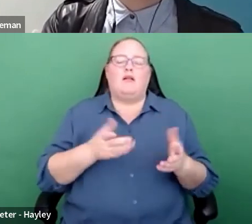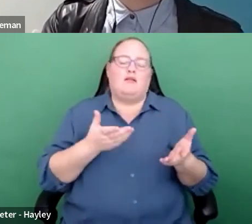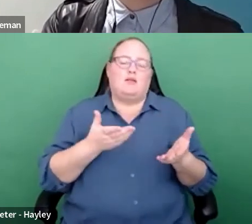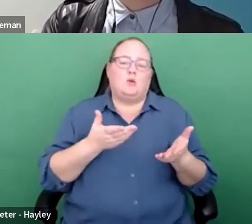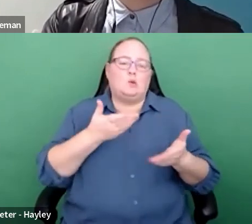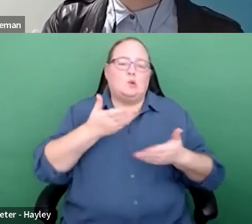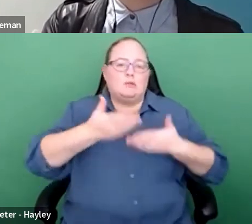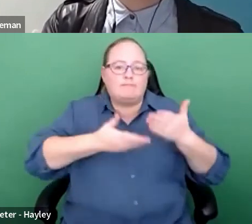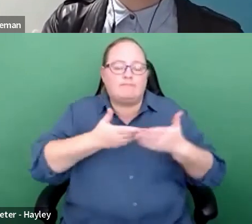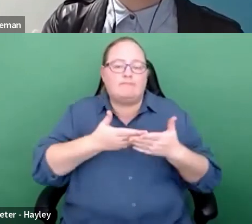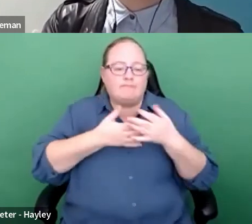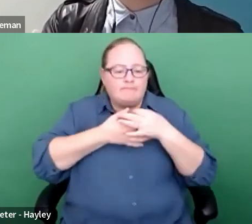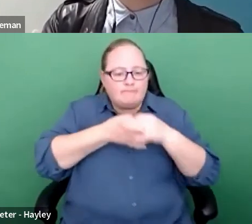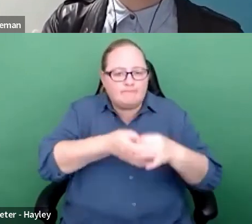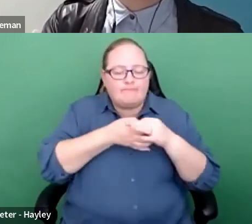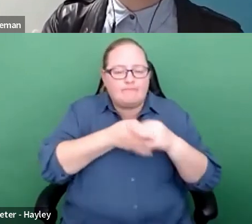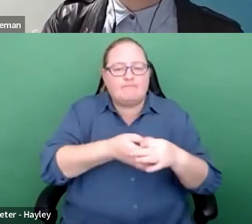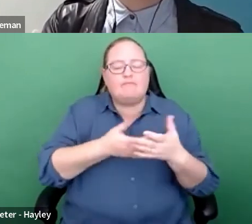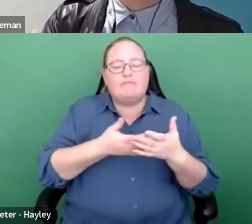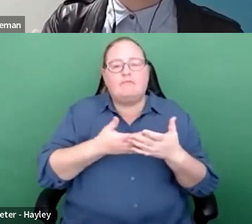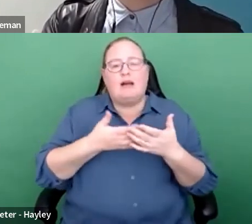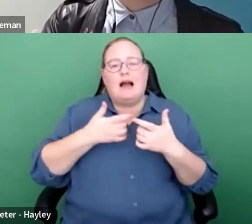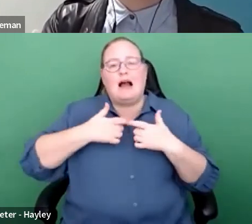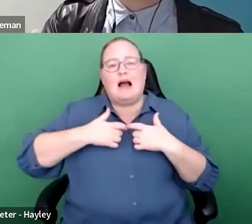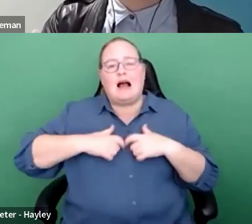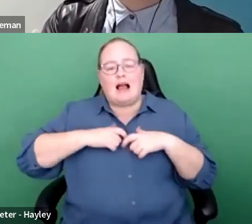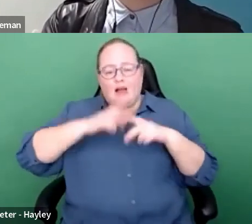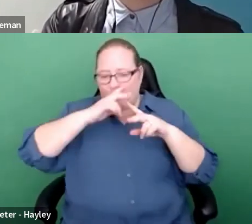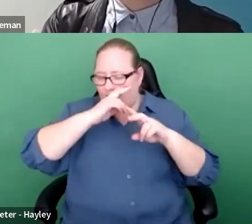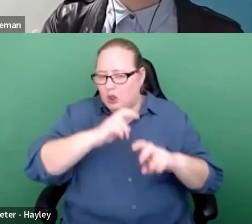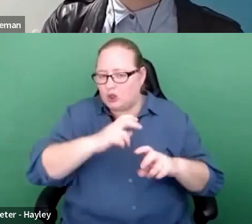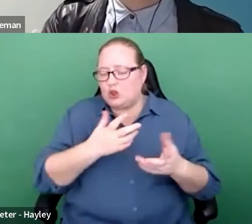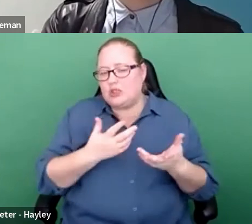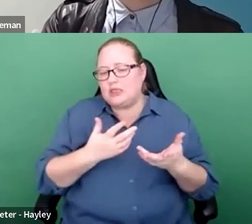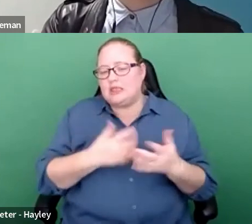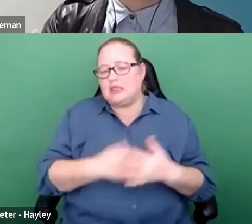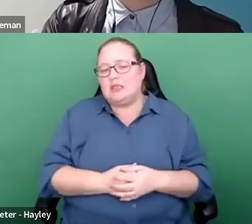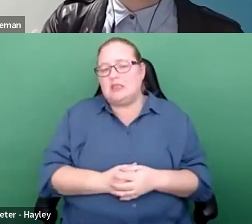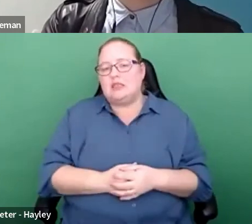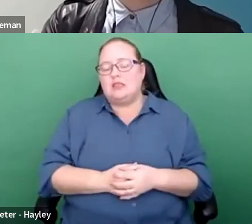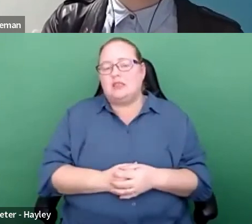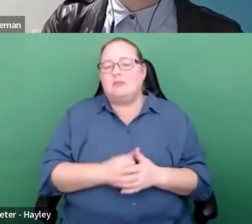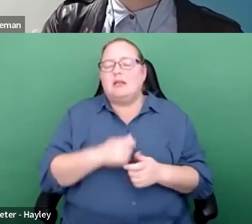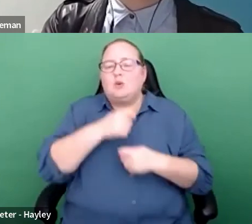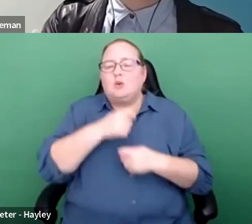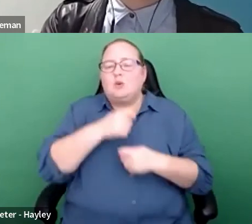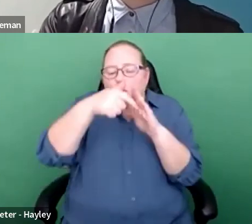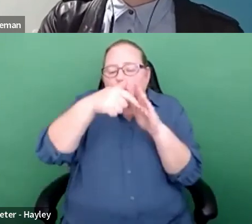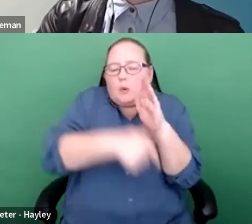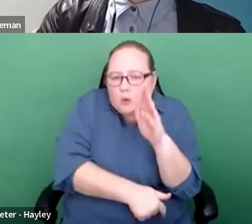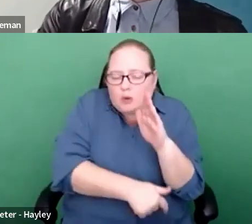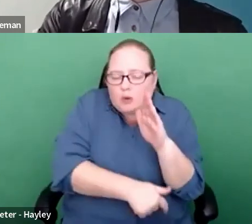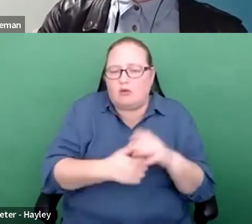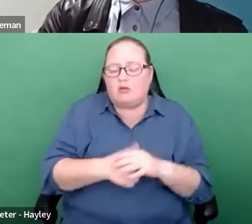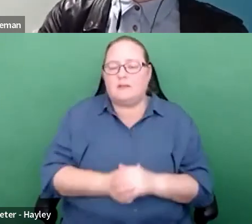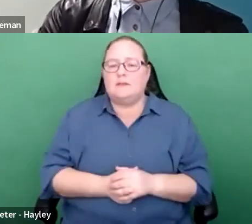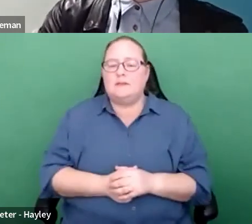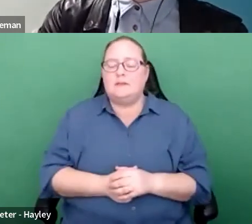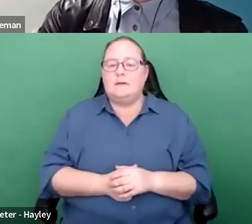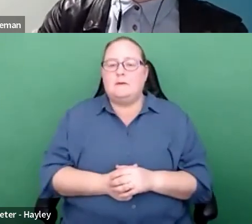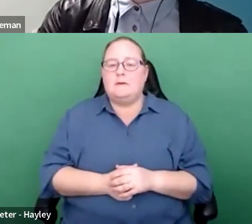in maybe in a deeper way than the kind of involvement that Leanne was suggesting. But I leave that